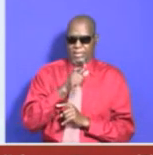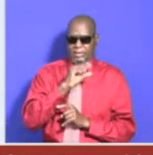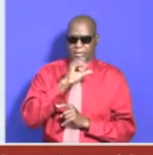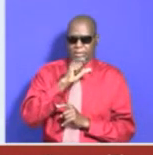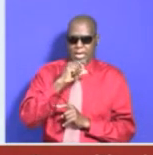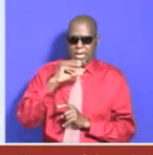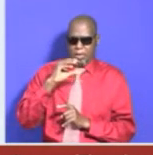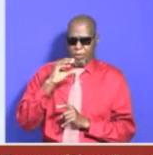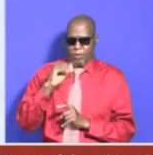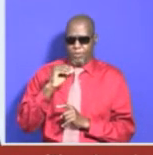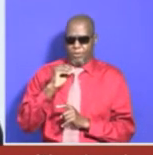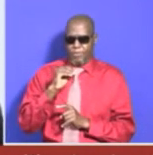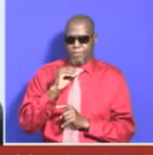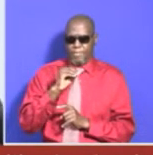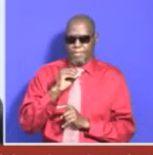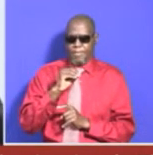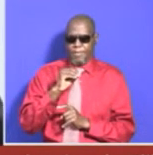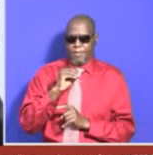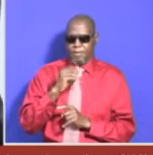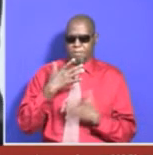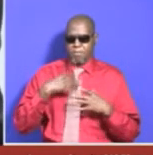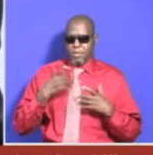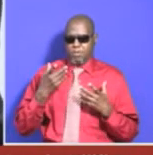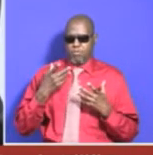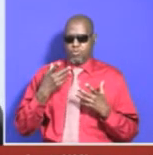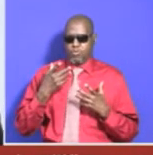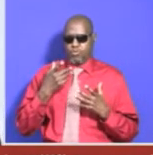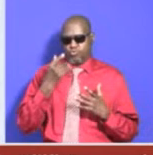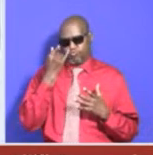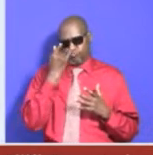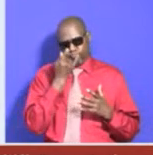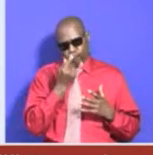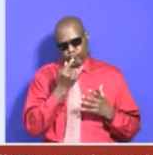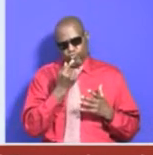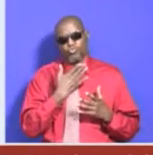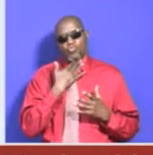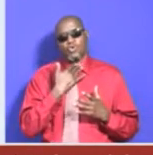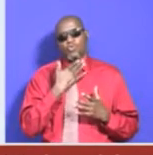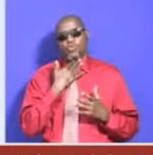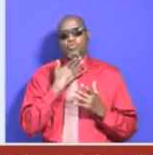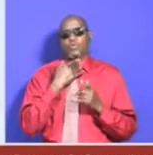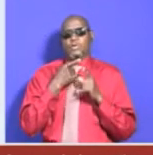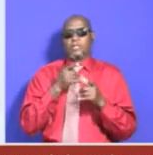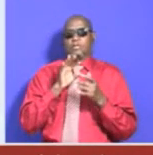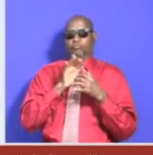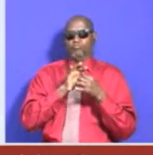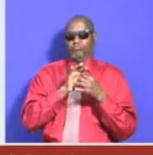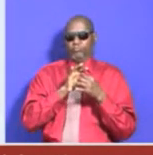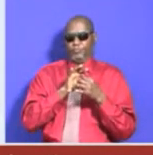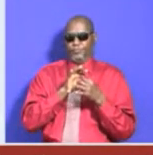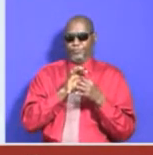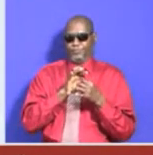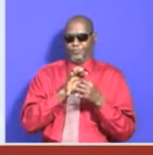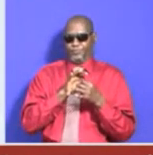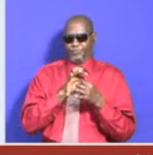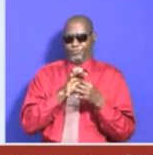be a circle that people will admire and they will always want to be associated with.